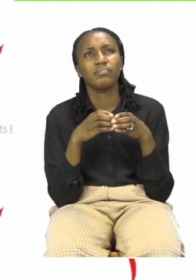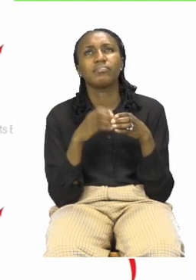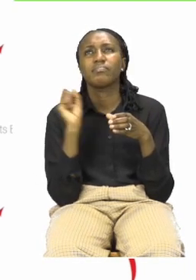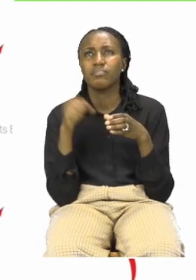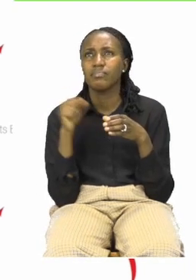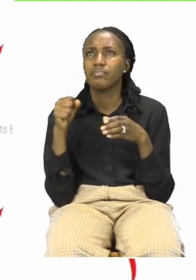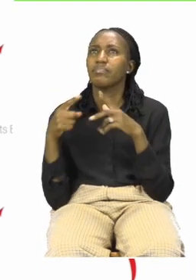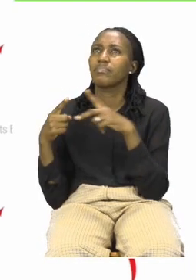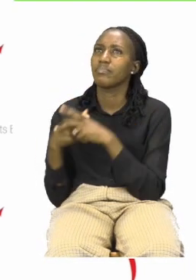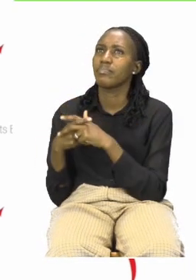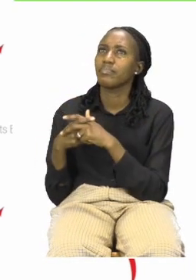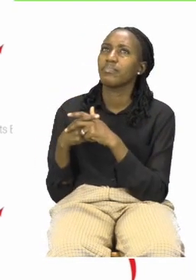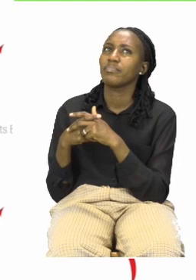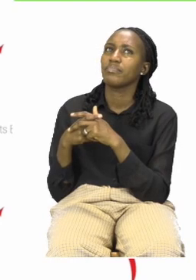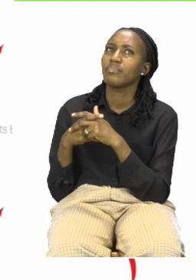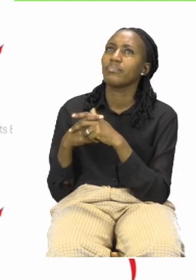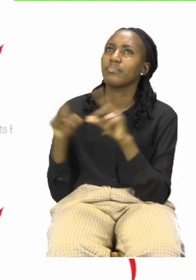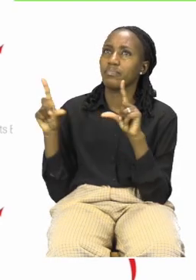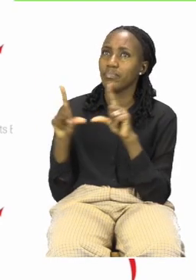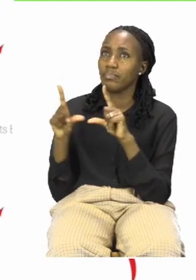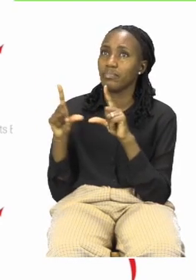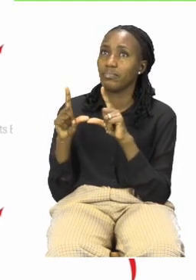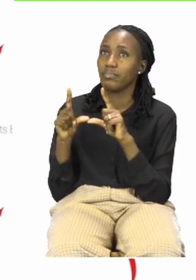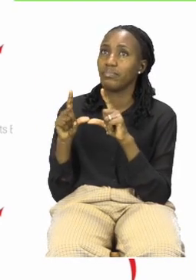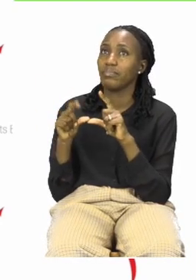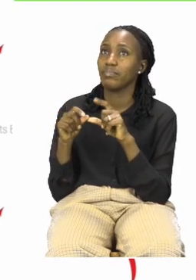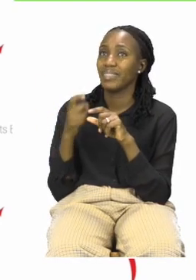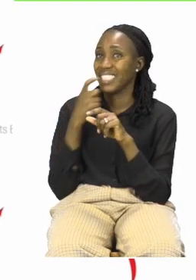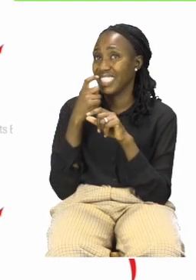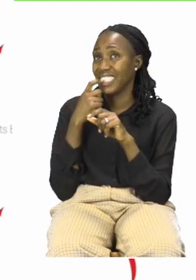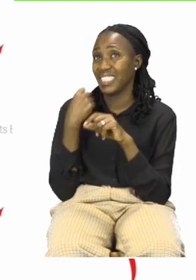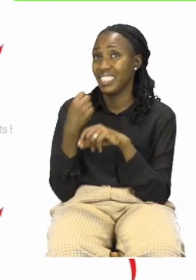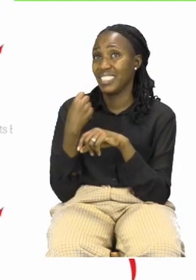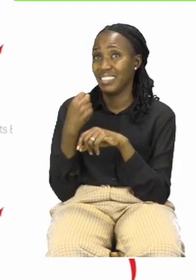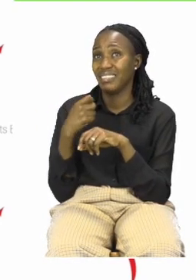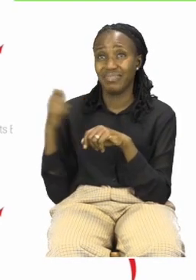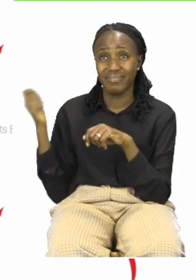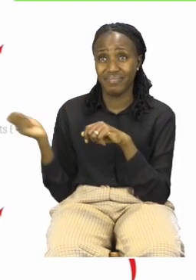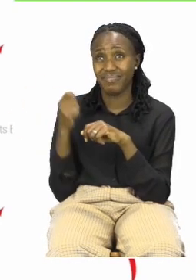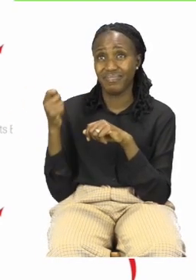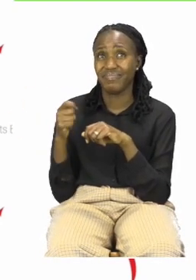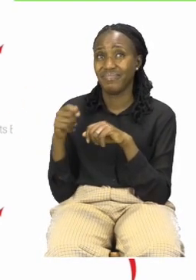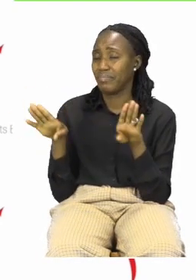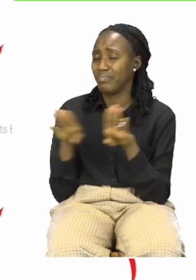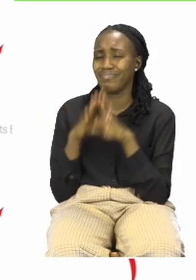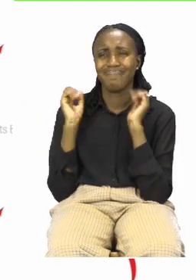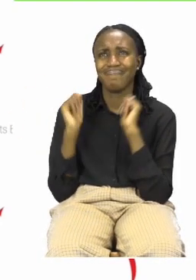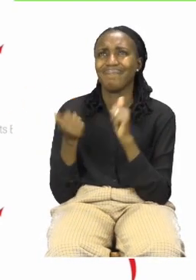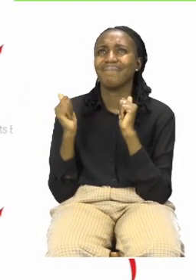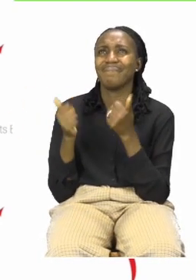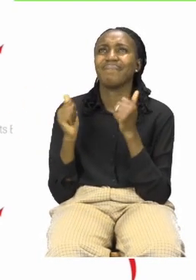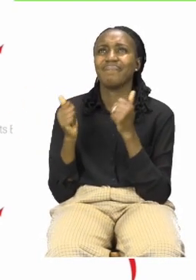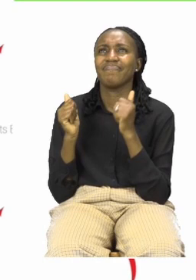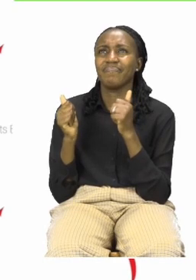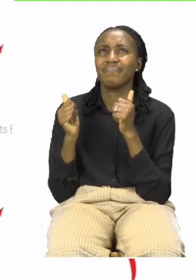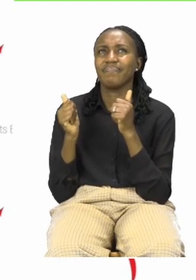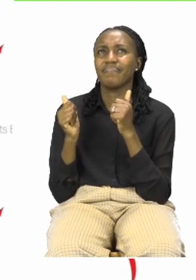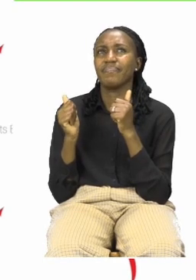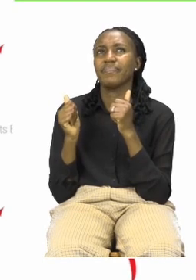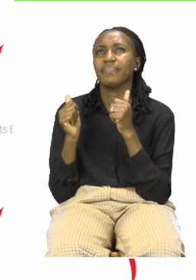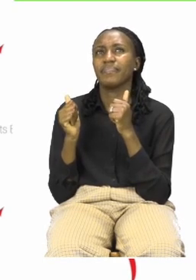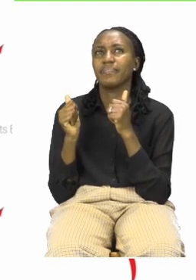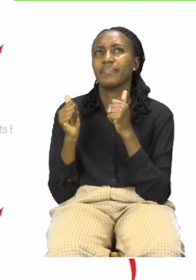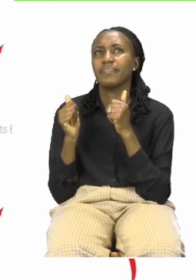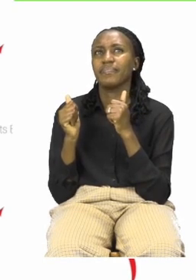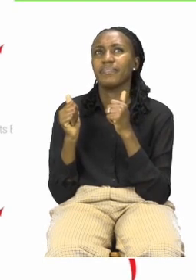happening. Windhoek Golf Course, they're doing wonderful strides there at this stage. Of